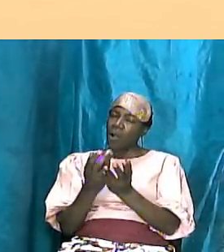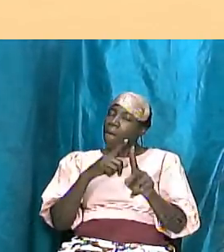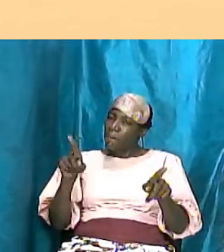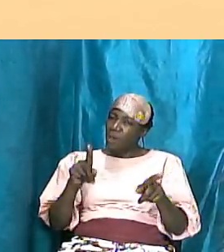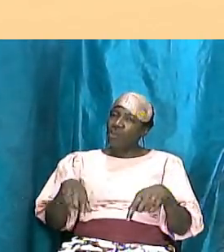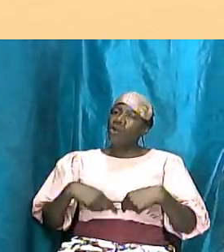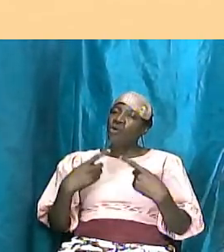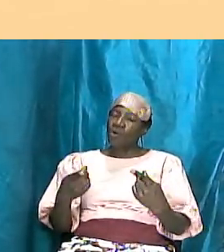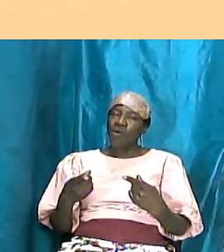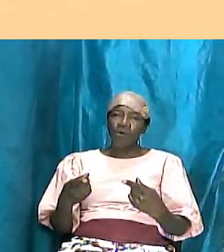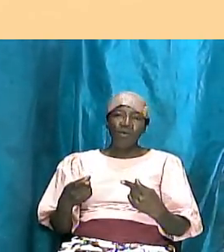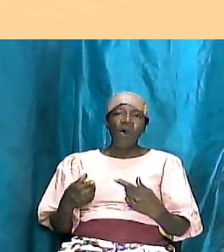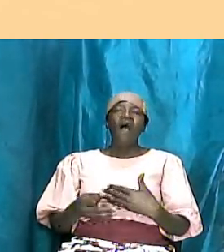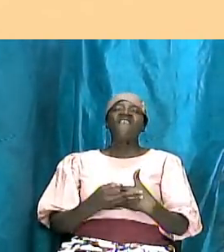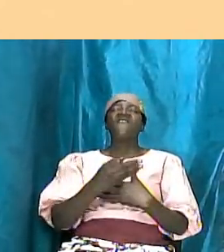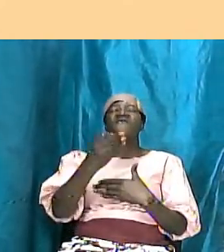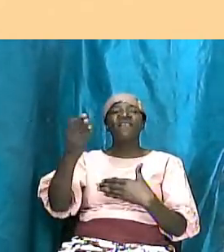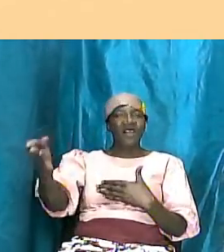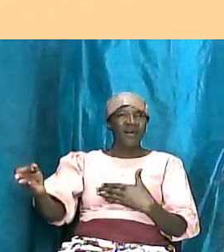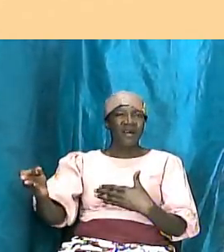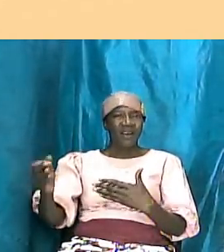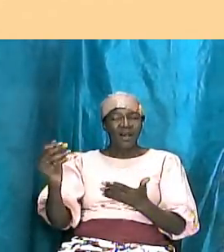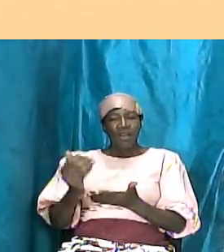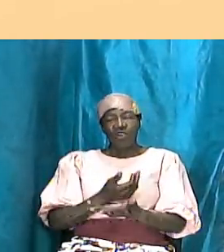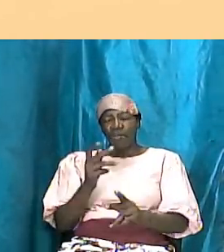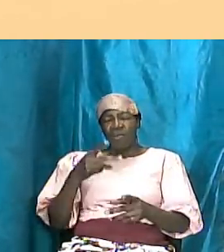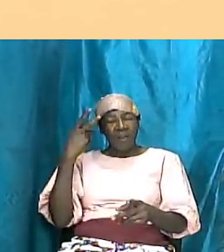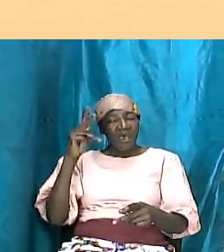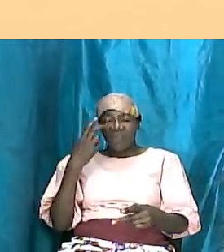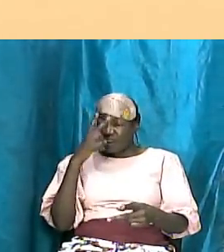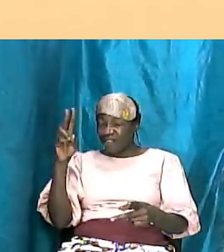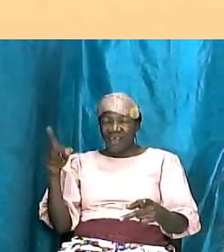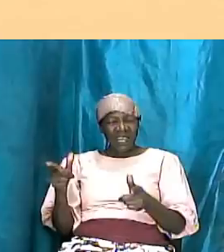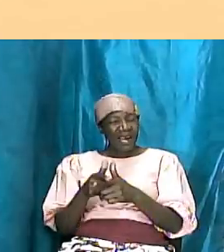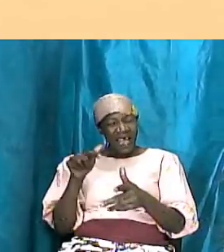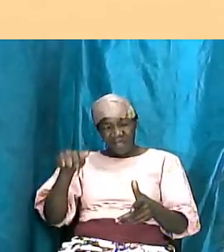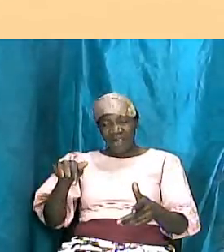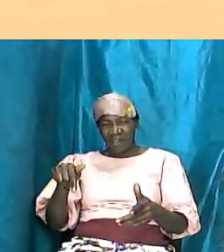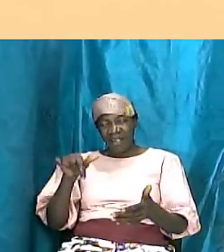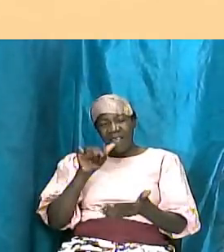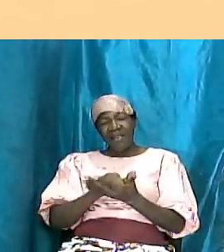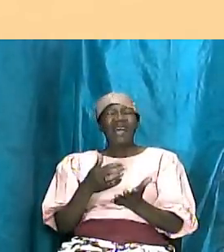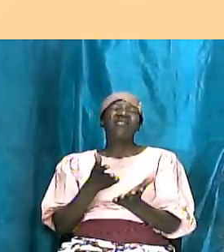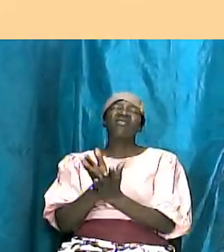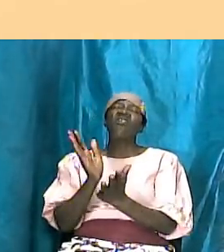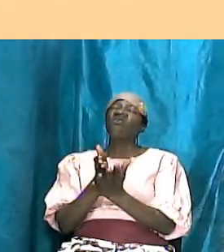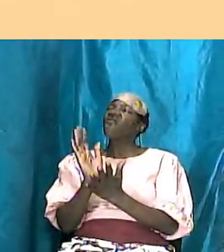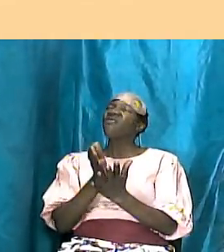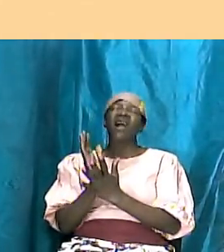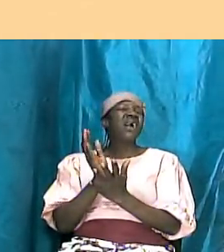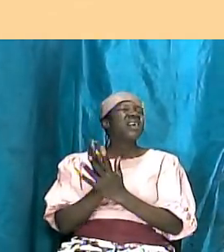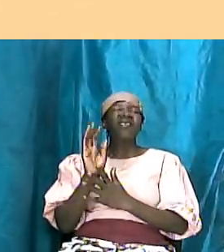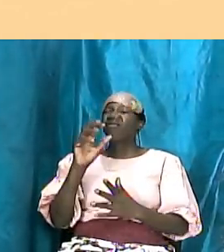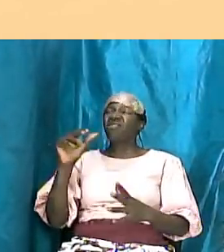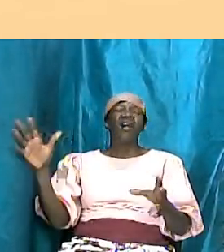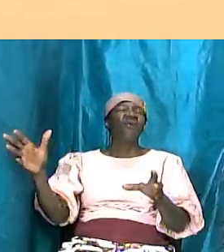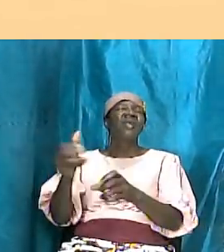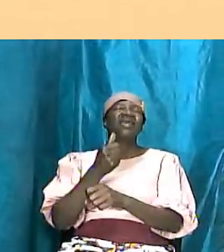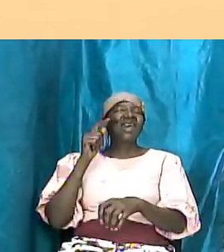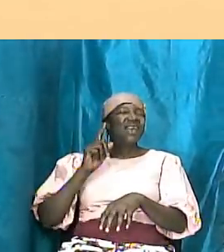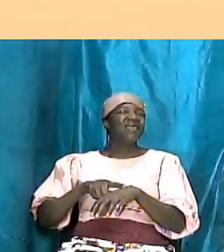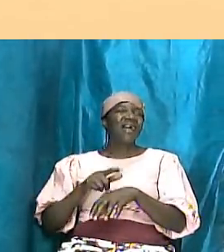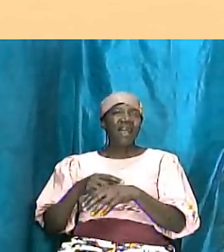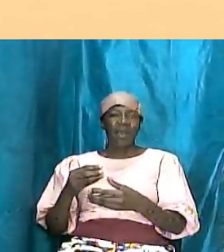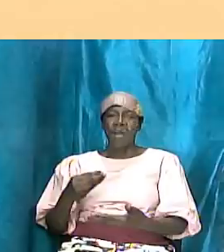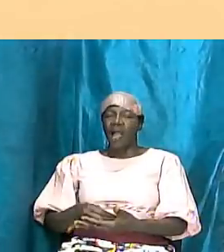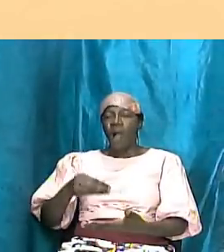further. Now, for some folks, they have never seen it like this, but that's all right. We all take time and we learn every